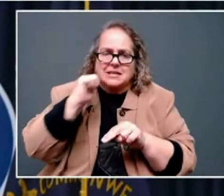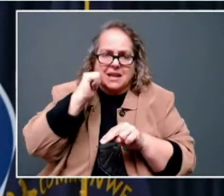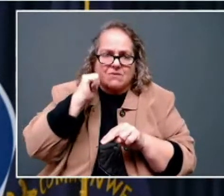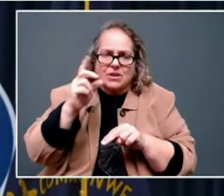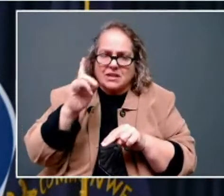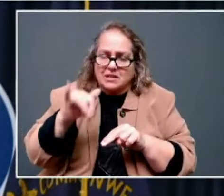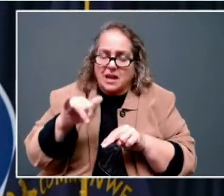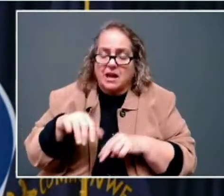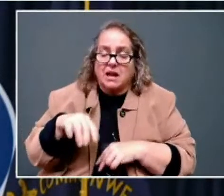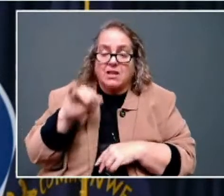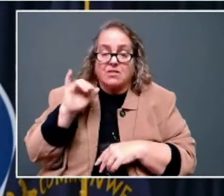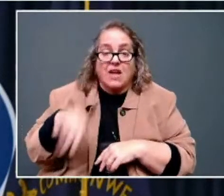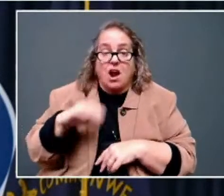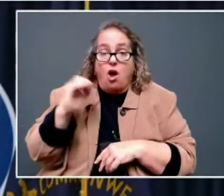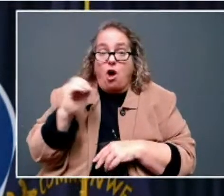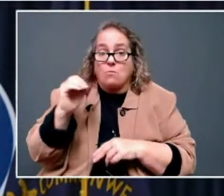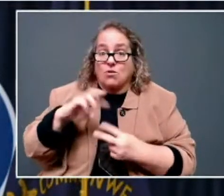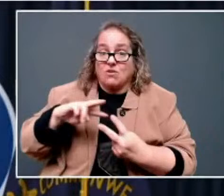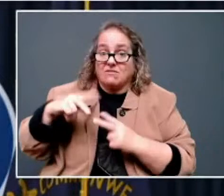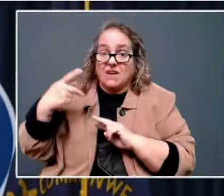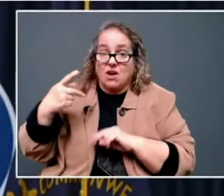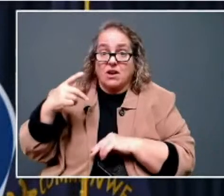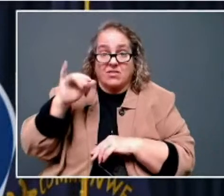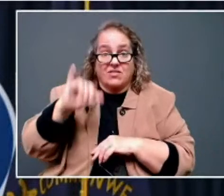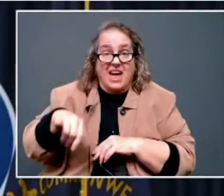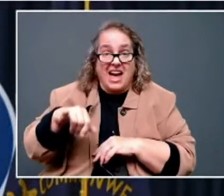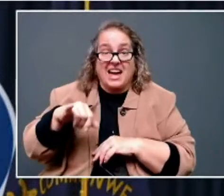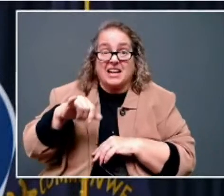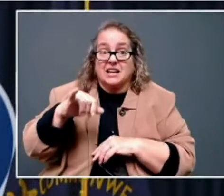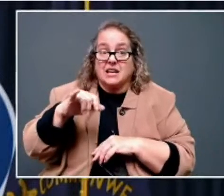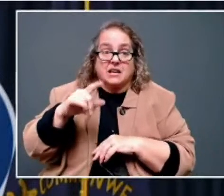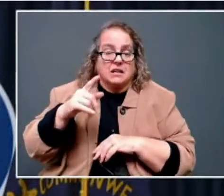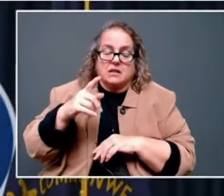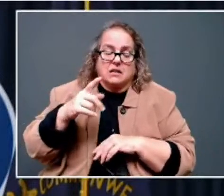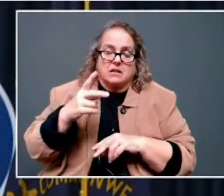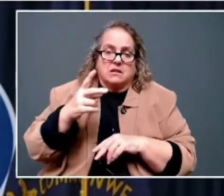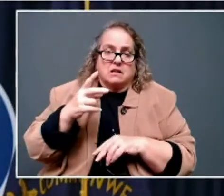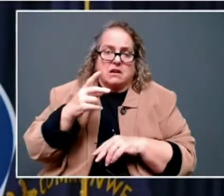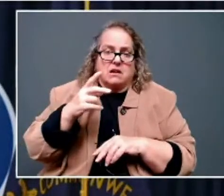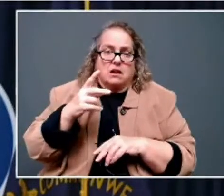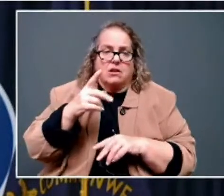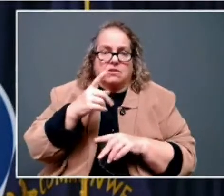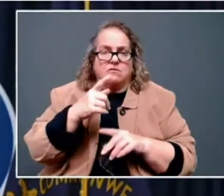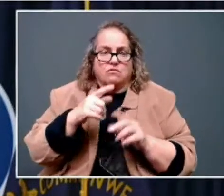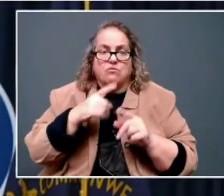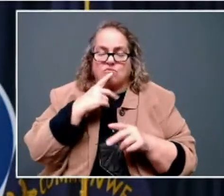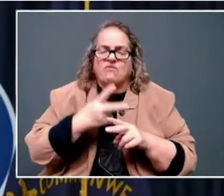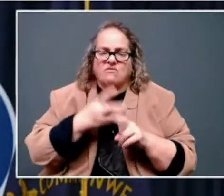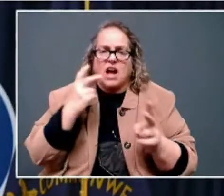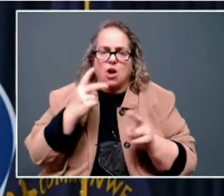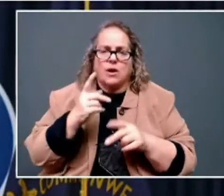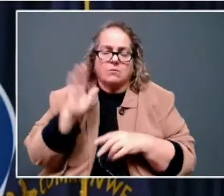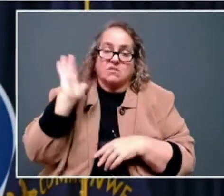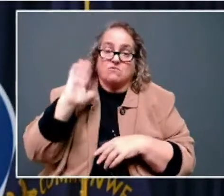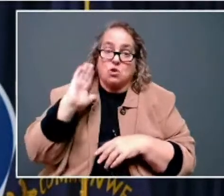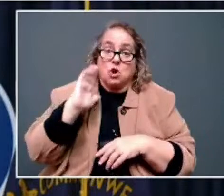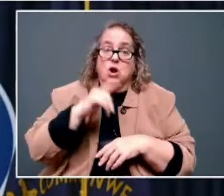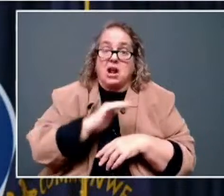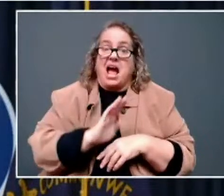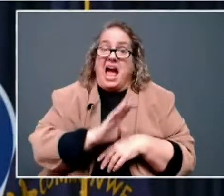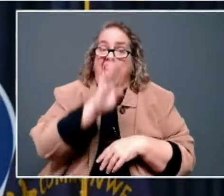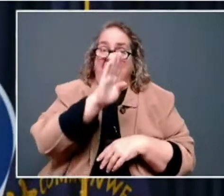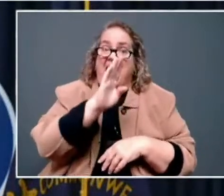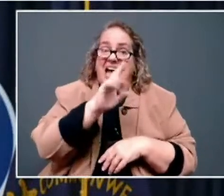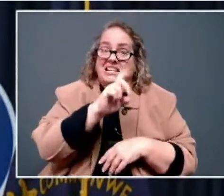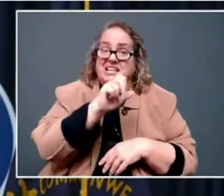Omicron phase of the pandemic is both remarkable and distinctive from prior surges. If I could have the first slide, please. So